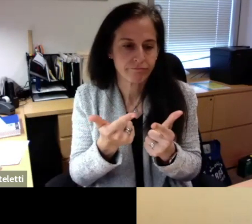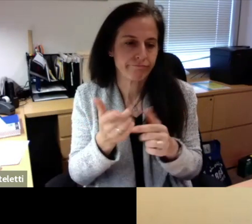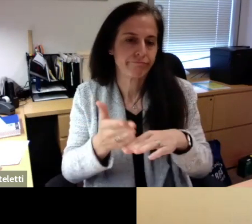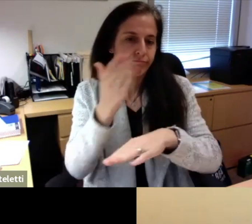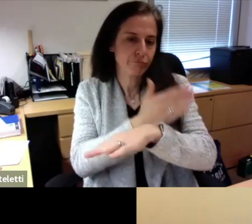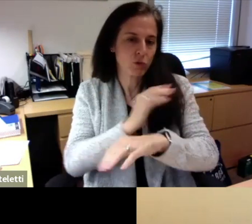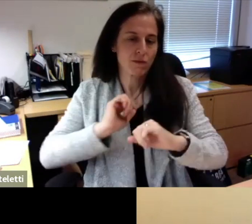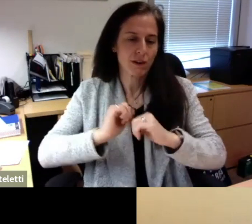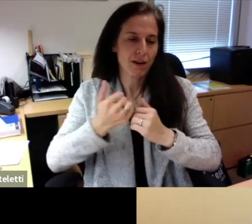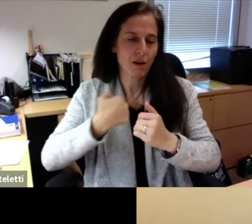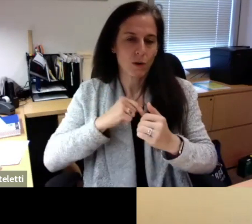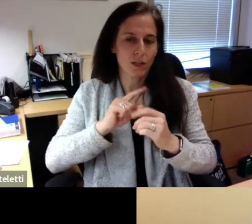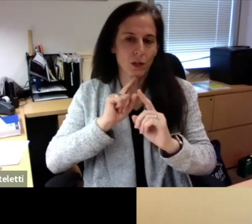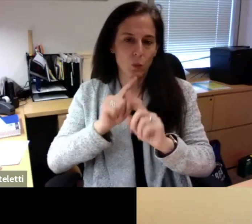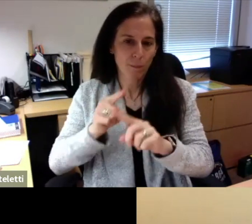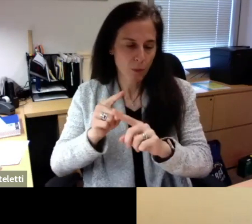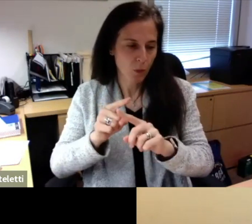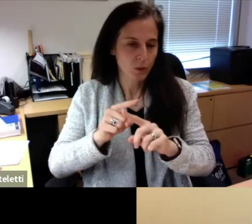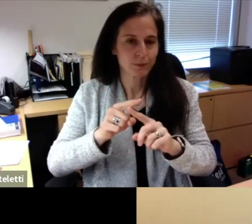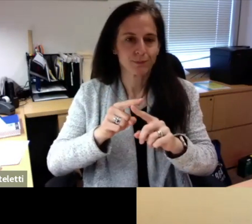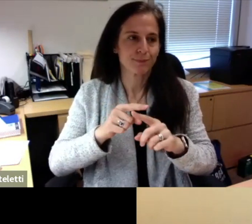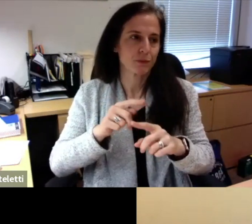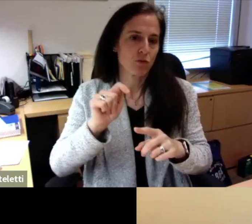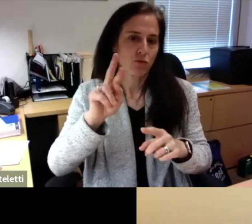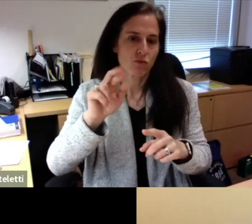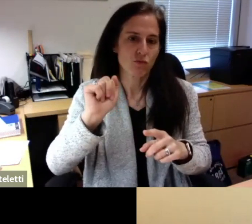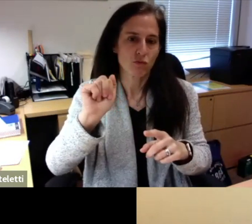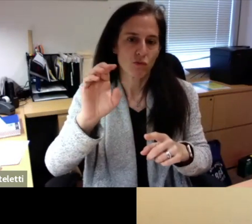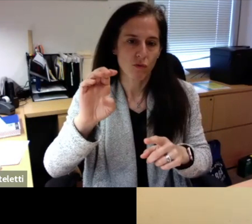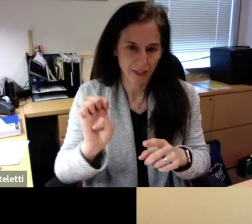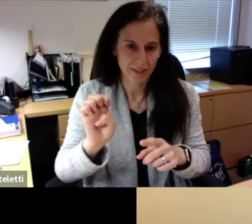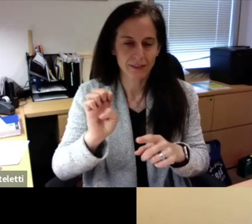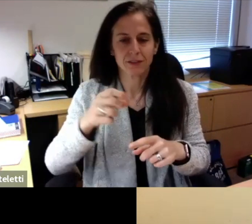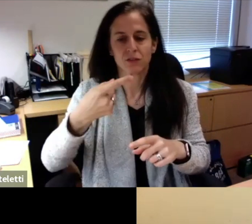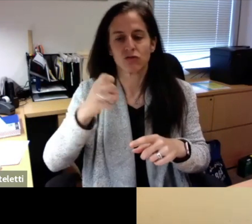You were saying how we should all improve our reporting and,